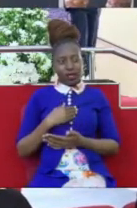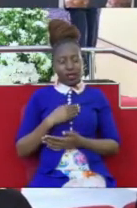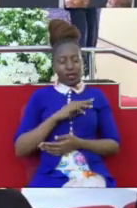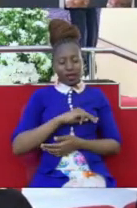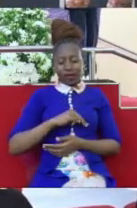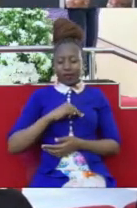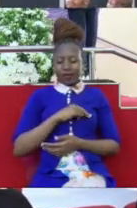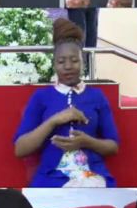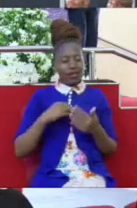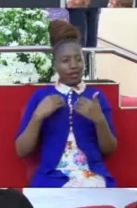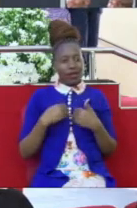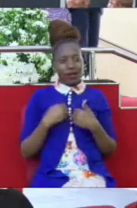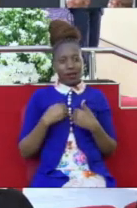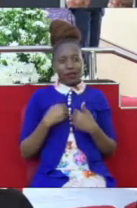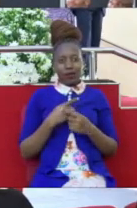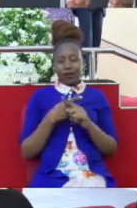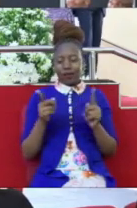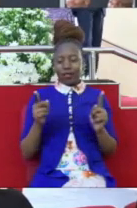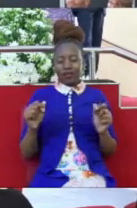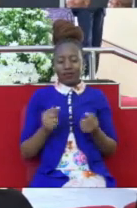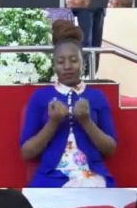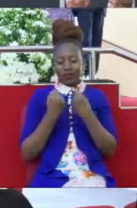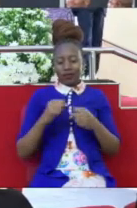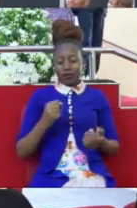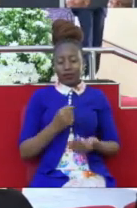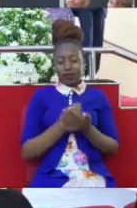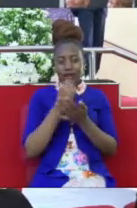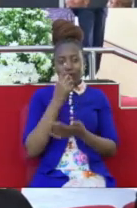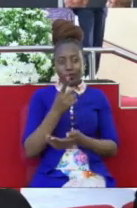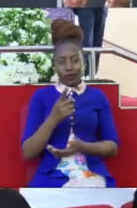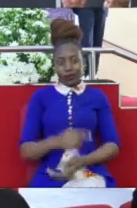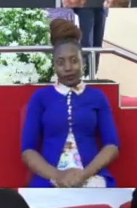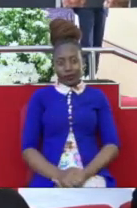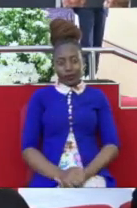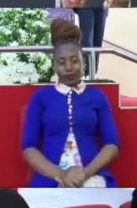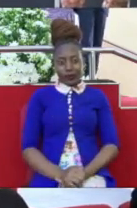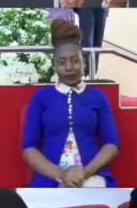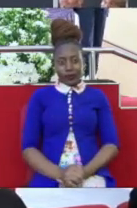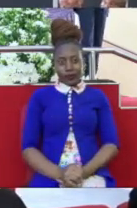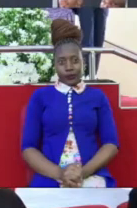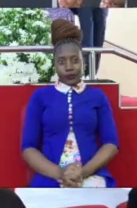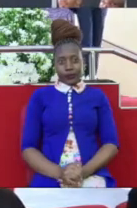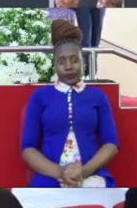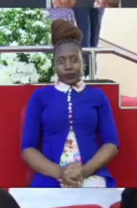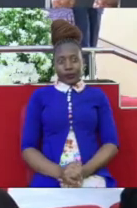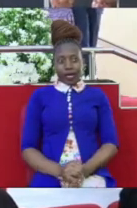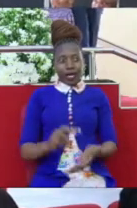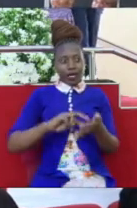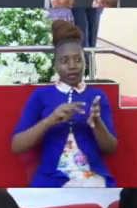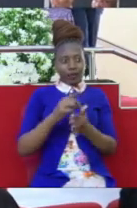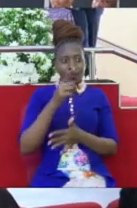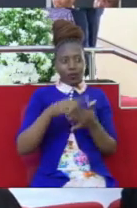It even says more than that. Inasema zaidi ya hiyo. It says, I'm sorry this happened to